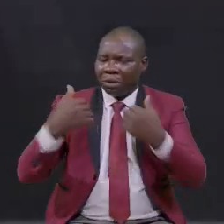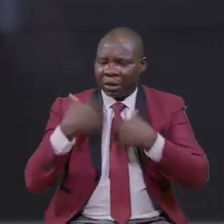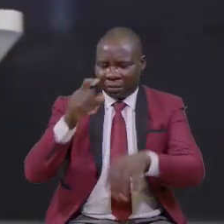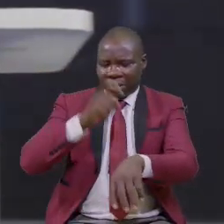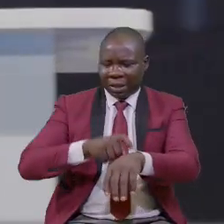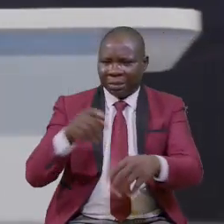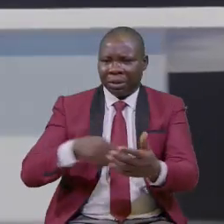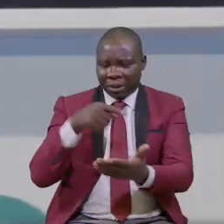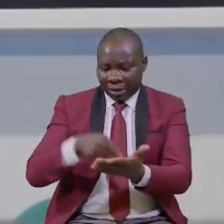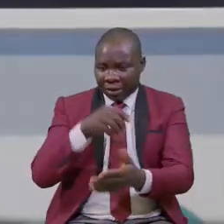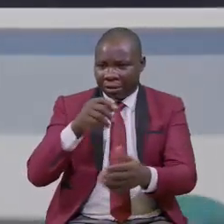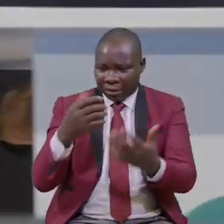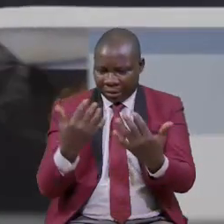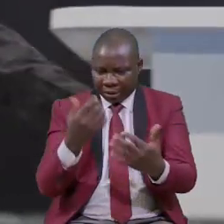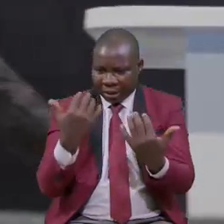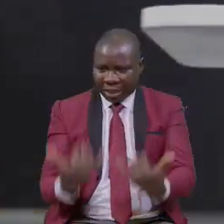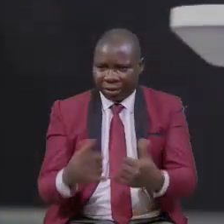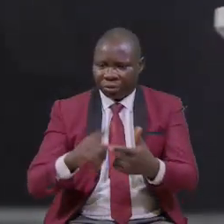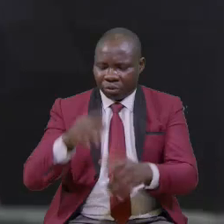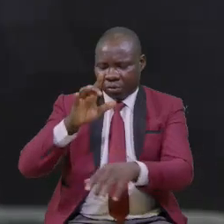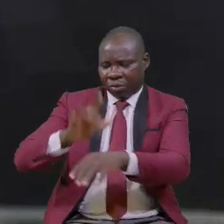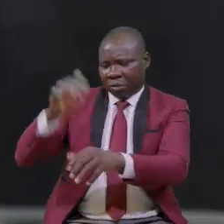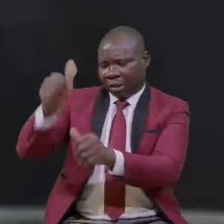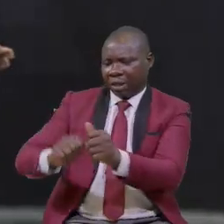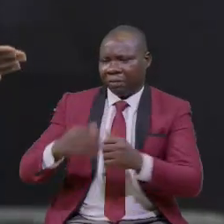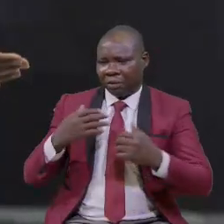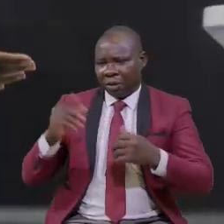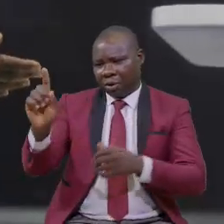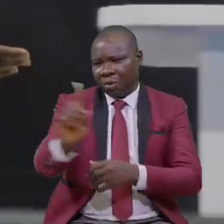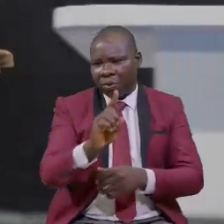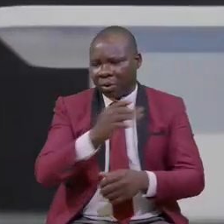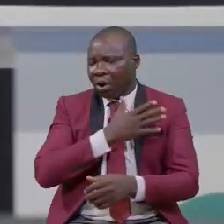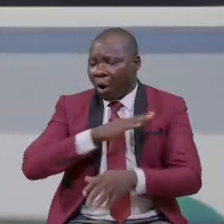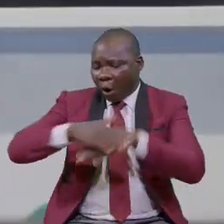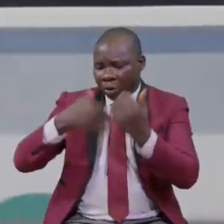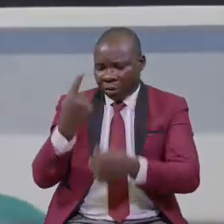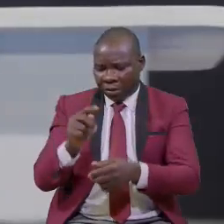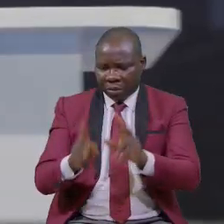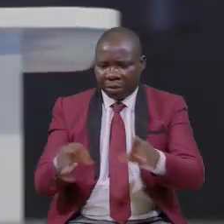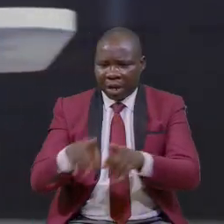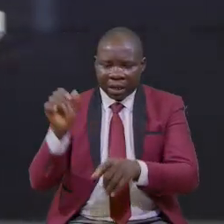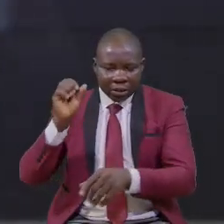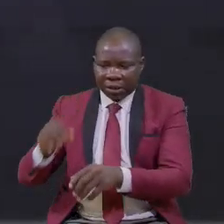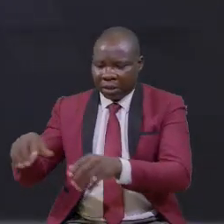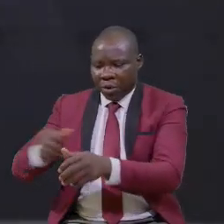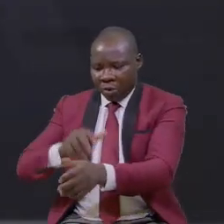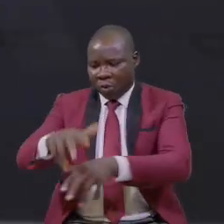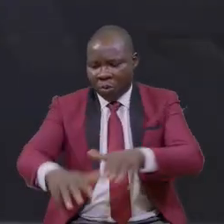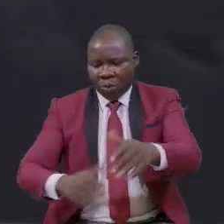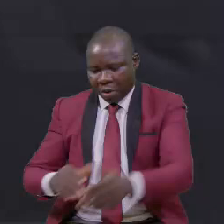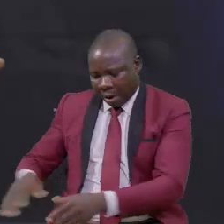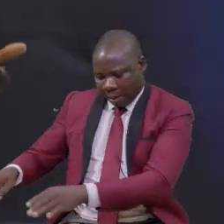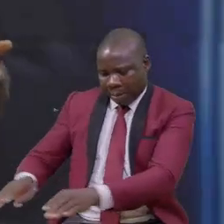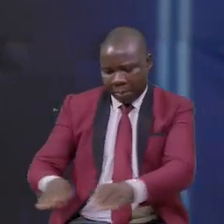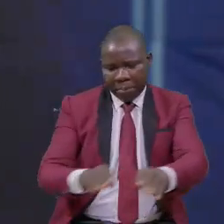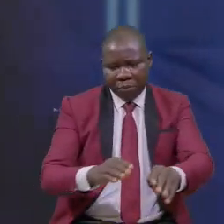so all those sick people, they were there, and he walked past them, and a shadow came on